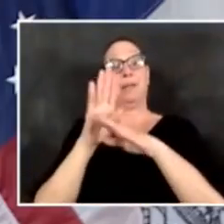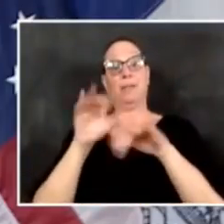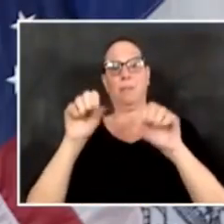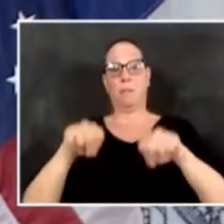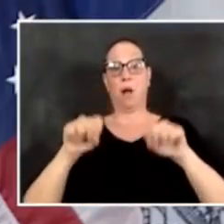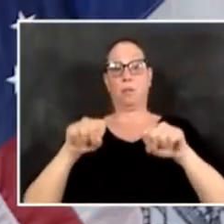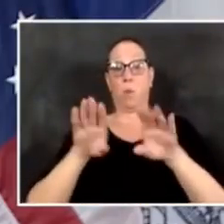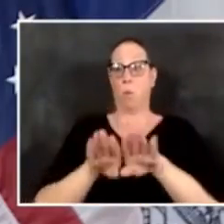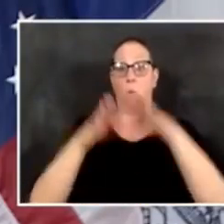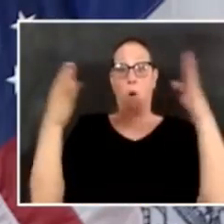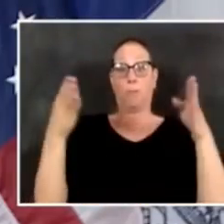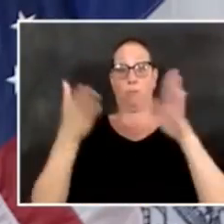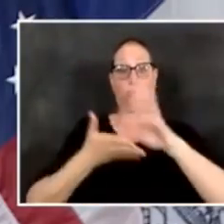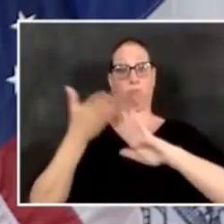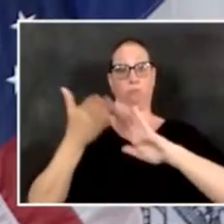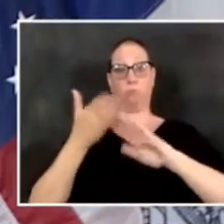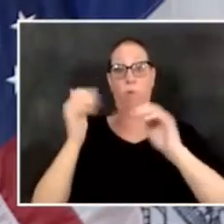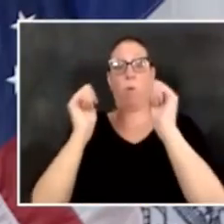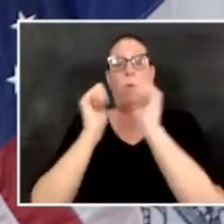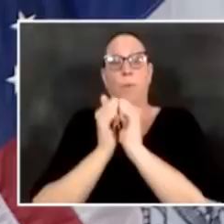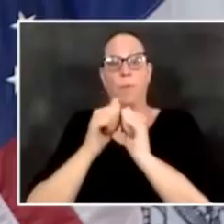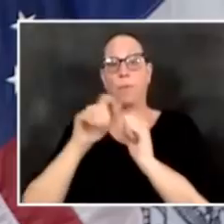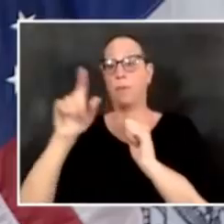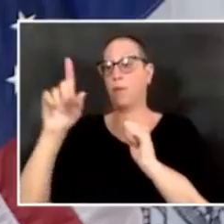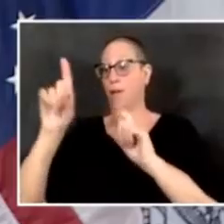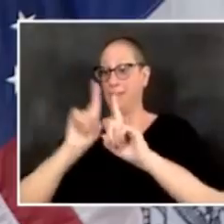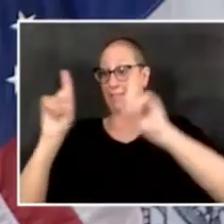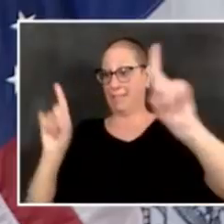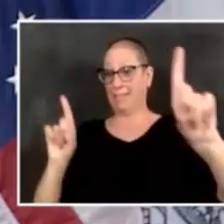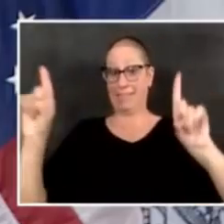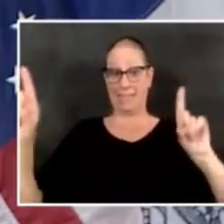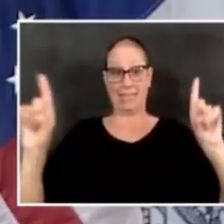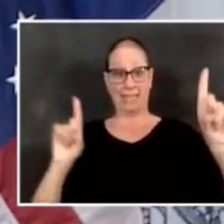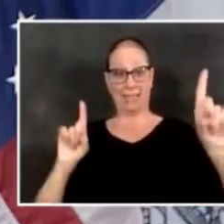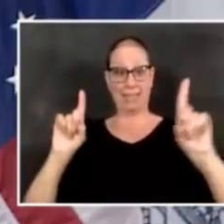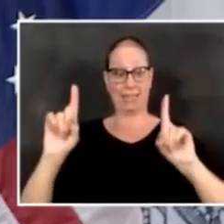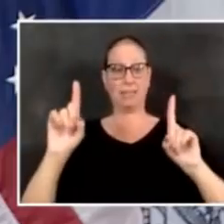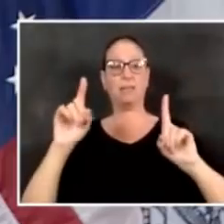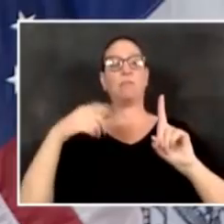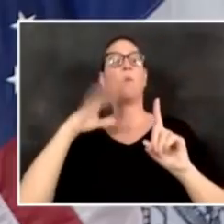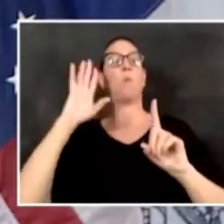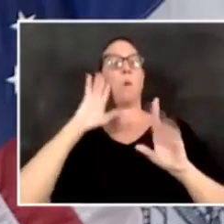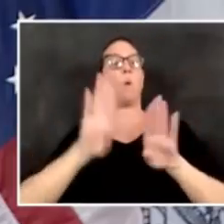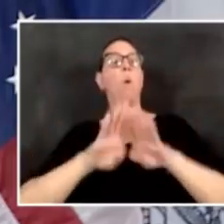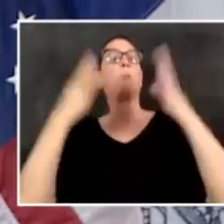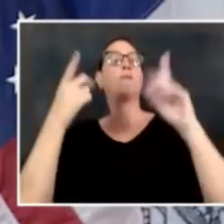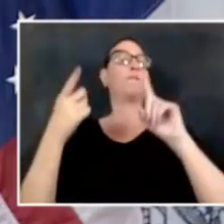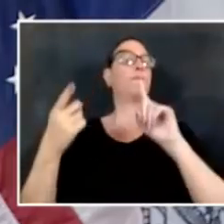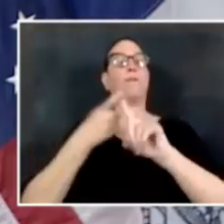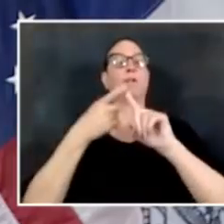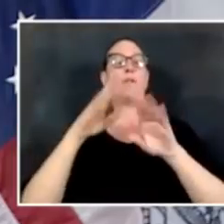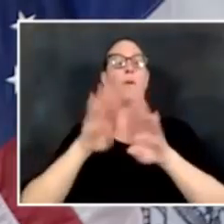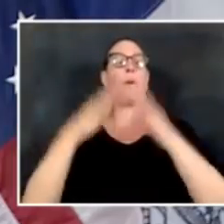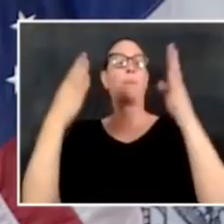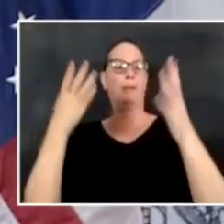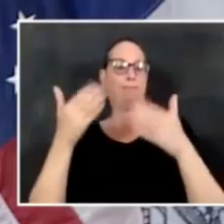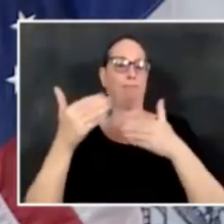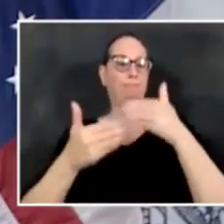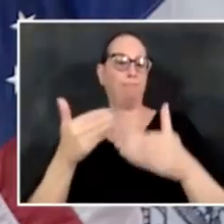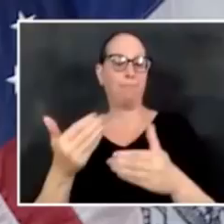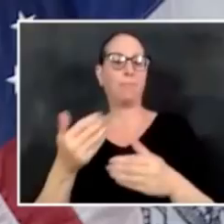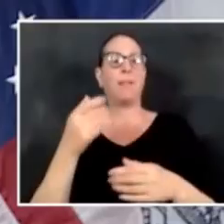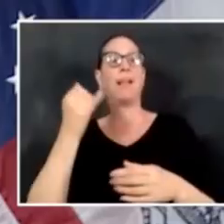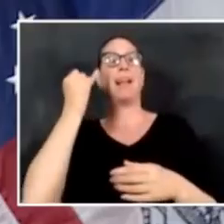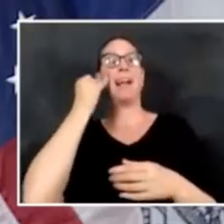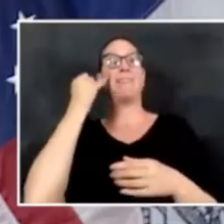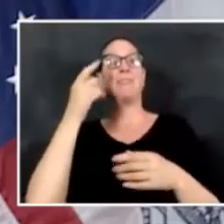social distancing more easily, those might be the ones that open sooner. We have not put those final plans together. We'll be speaking about that soon.